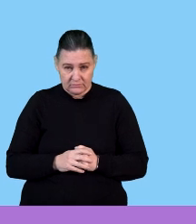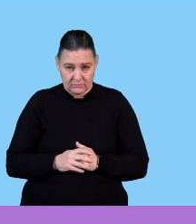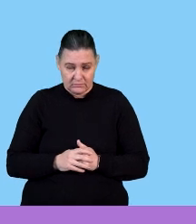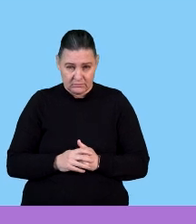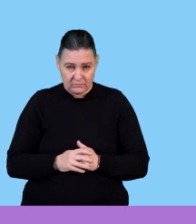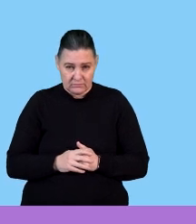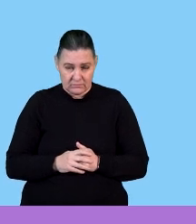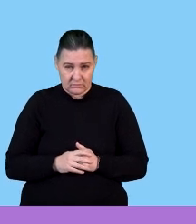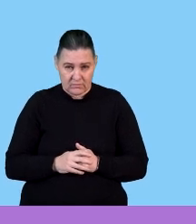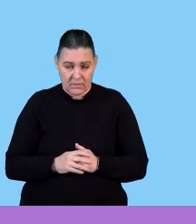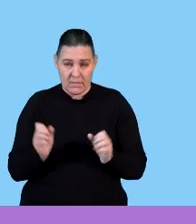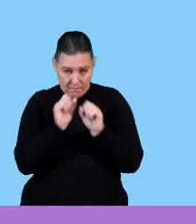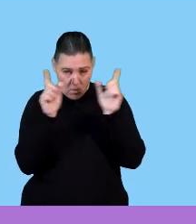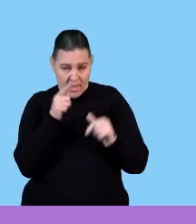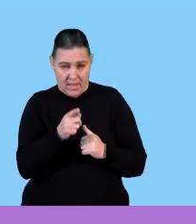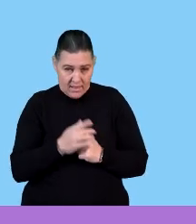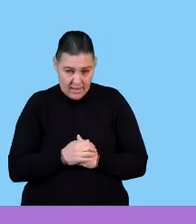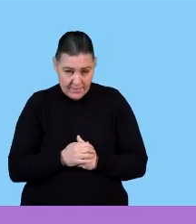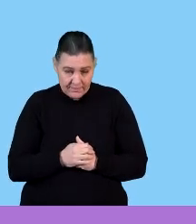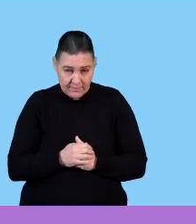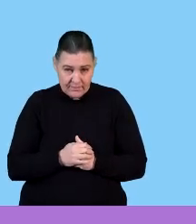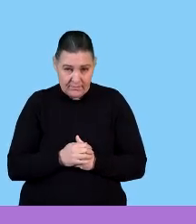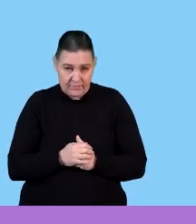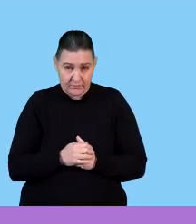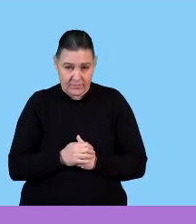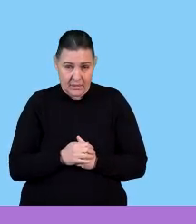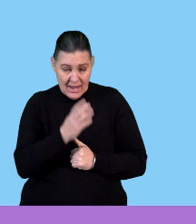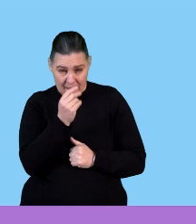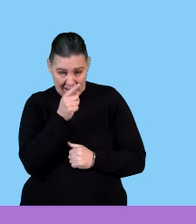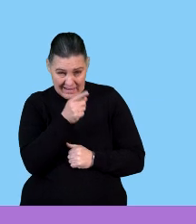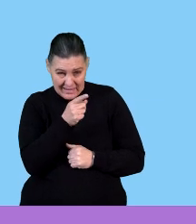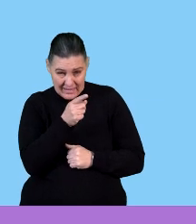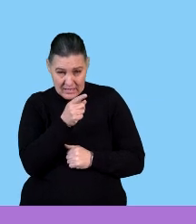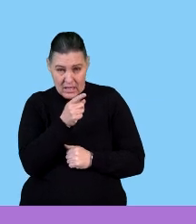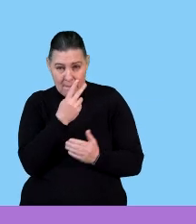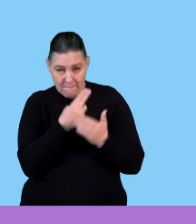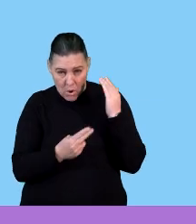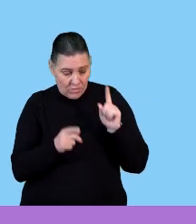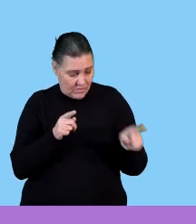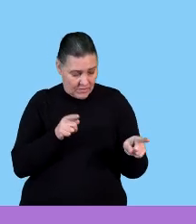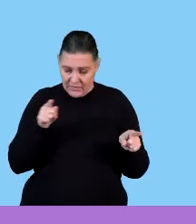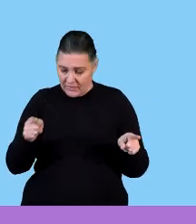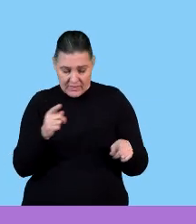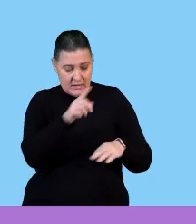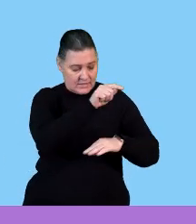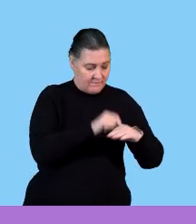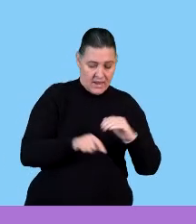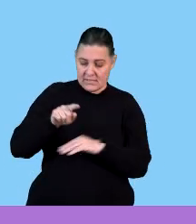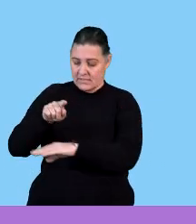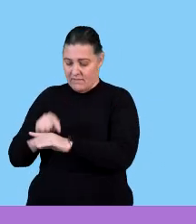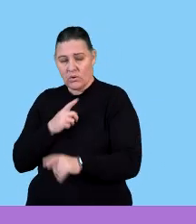but it could be something else later. So just be aware of that. So here, that number, I'm dividing both sides by it.